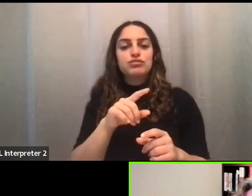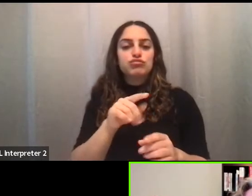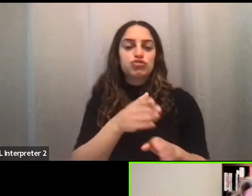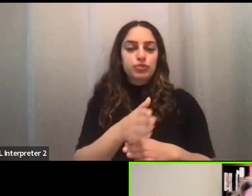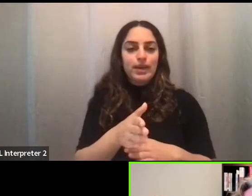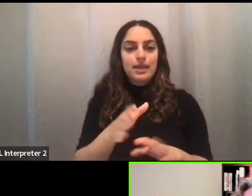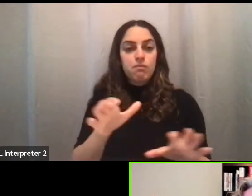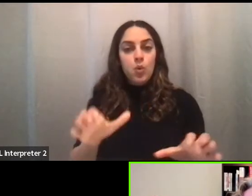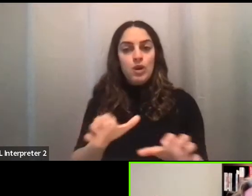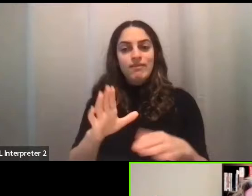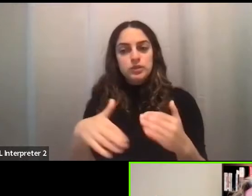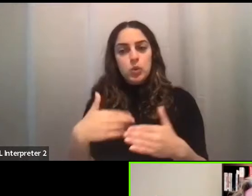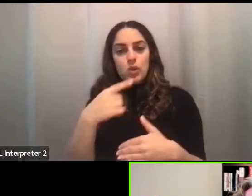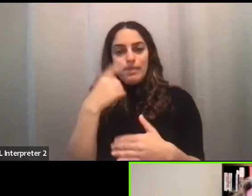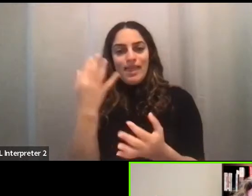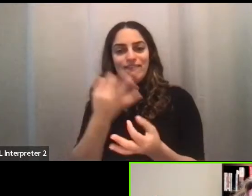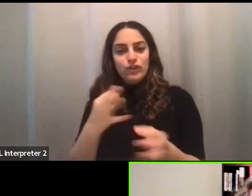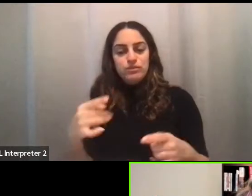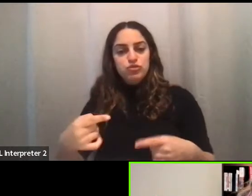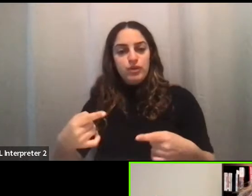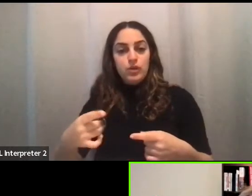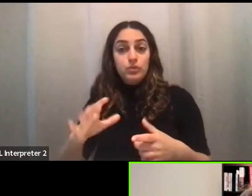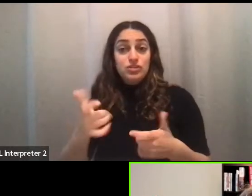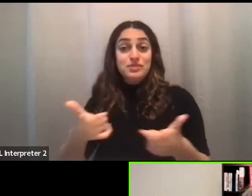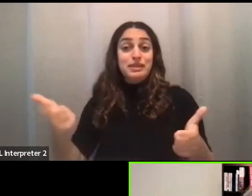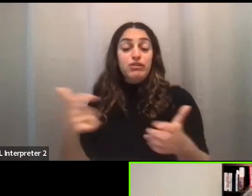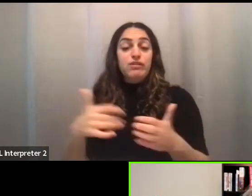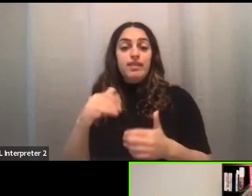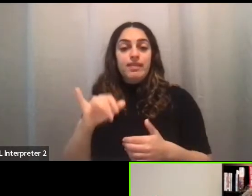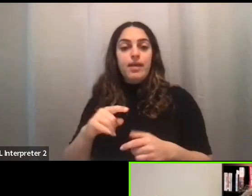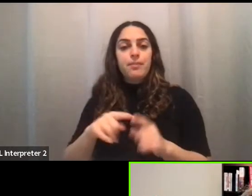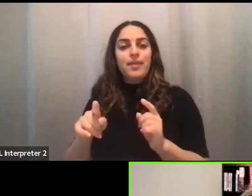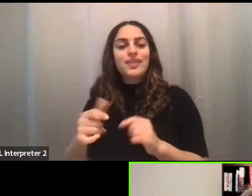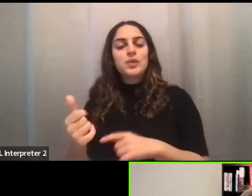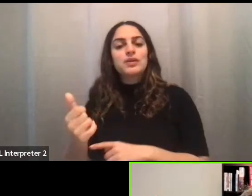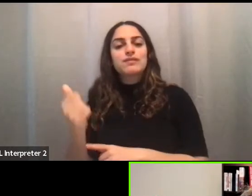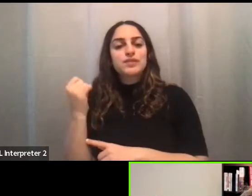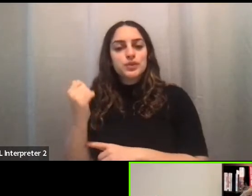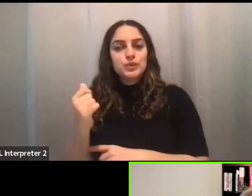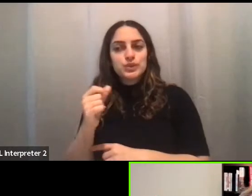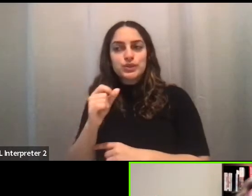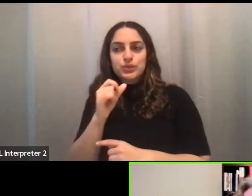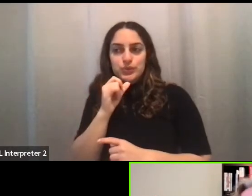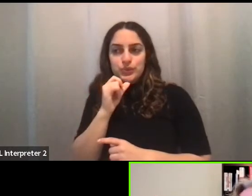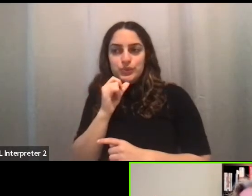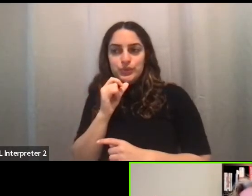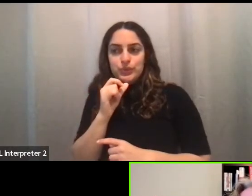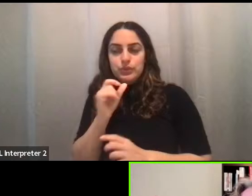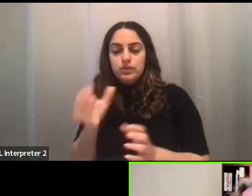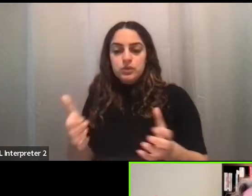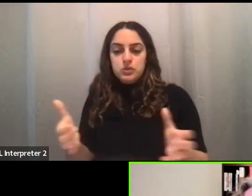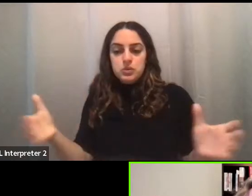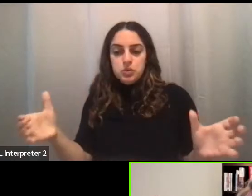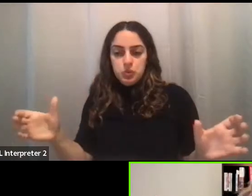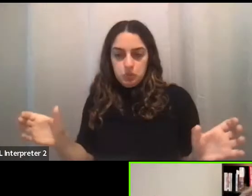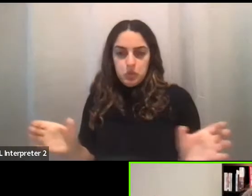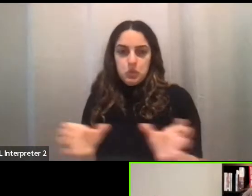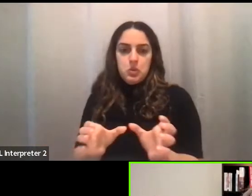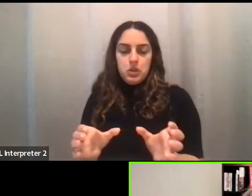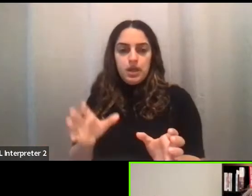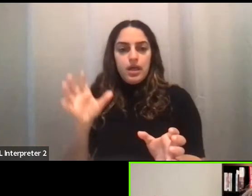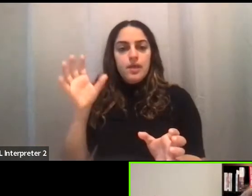which is much bigger than that but the refusal to desegregate uh and the failure of kind of